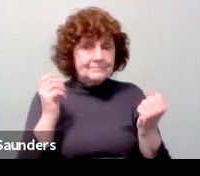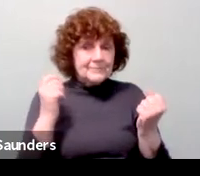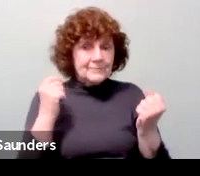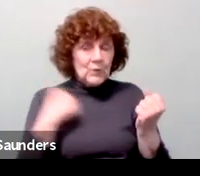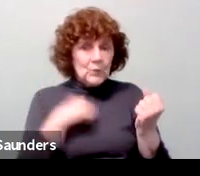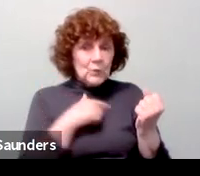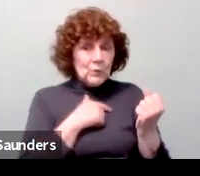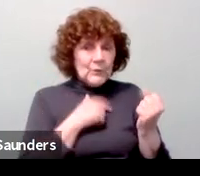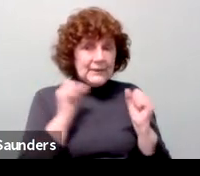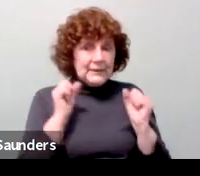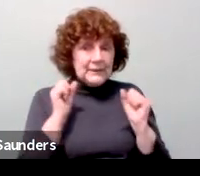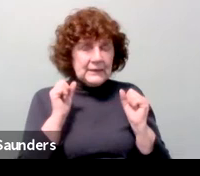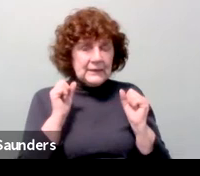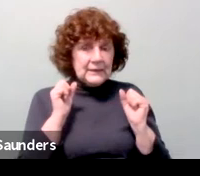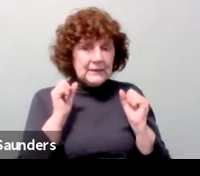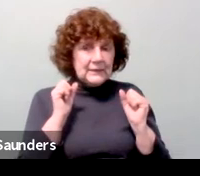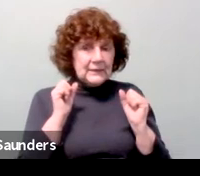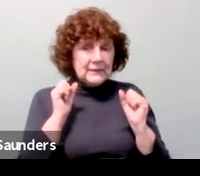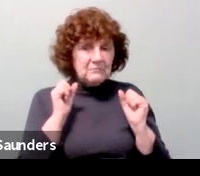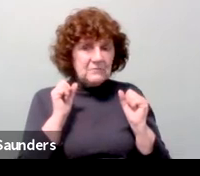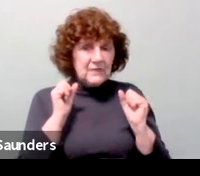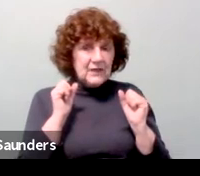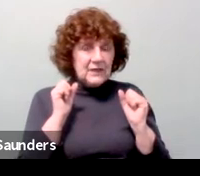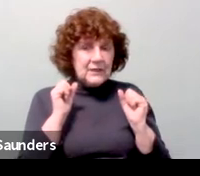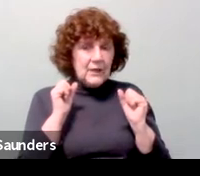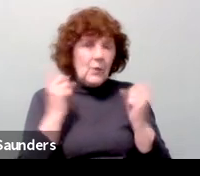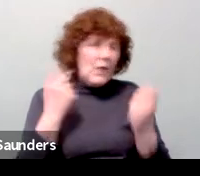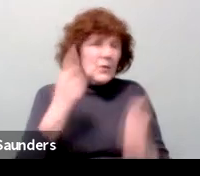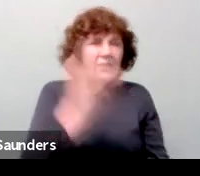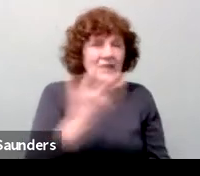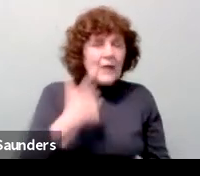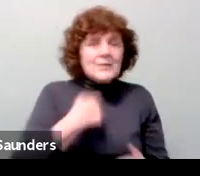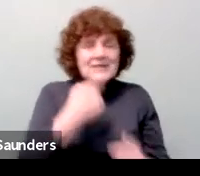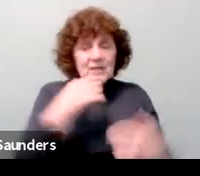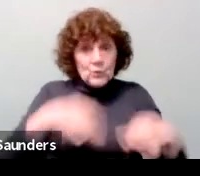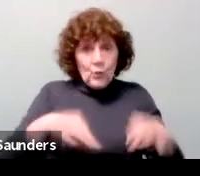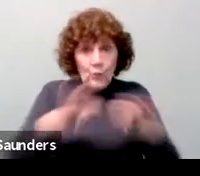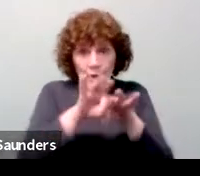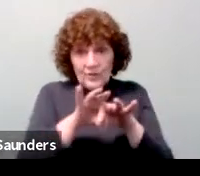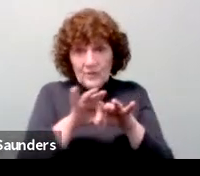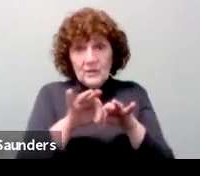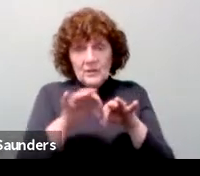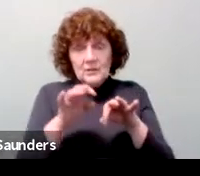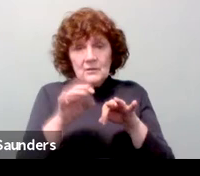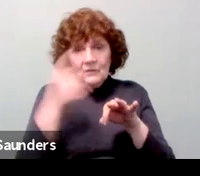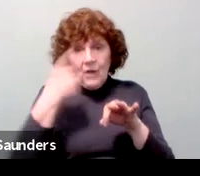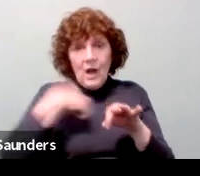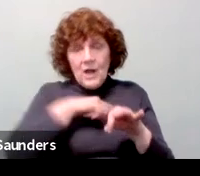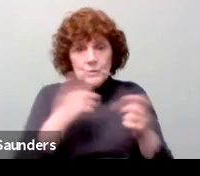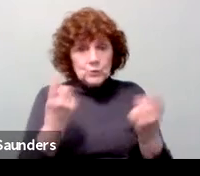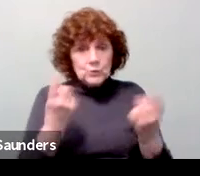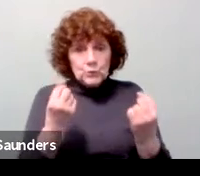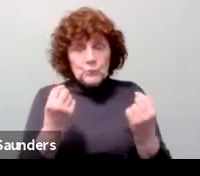from one spot to another. And the only thing I would say that is worth doing is put